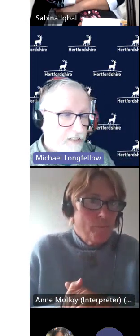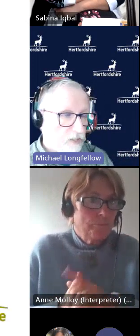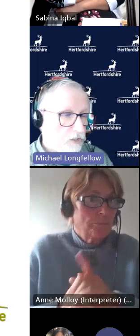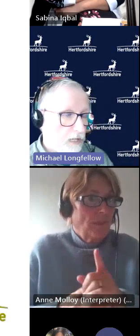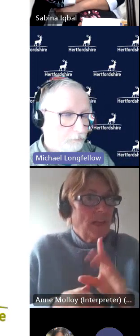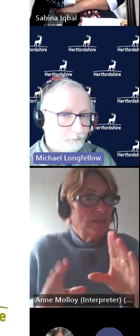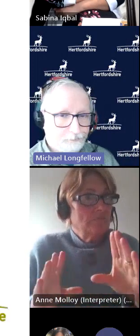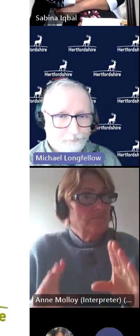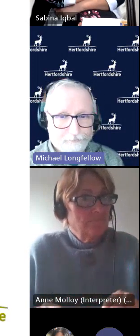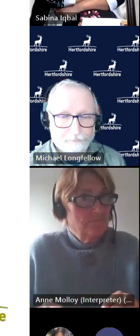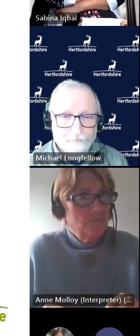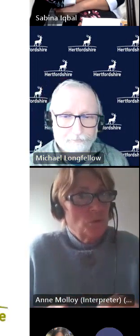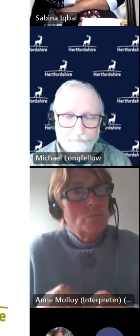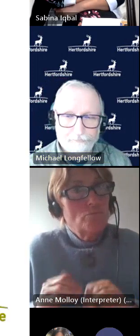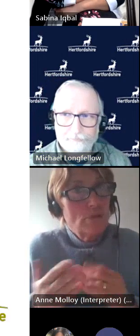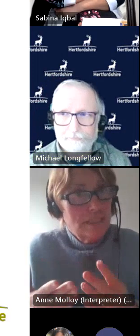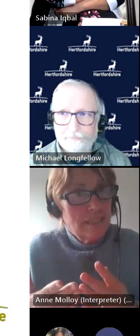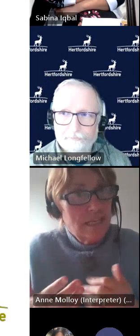end to the presentation, Matt.